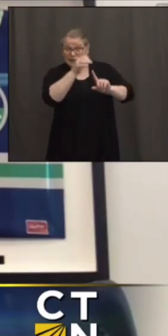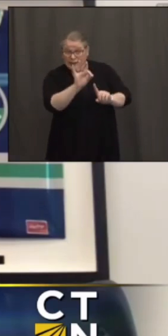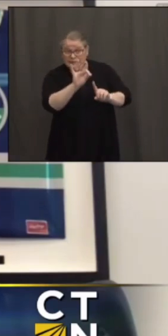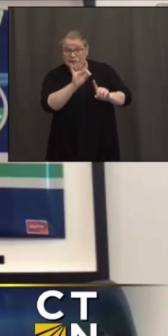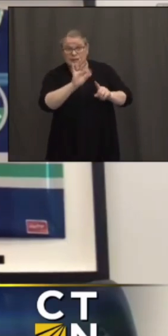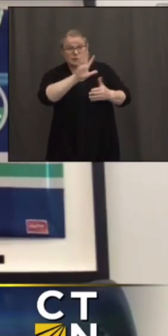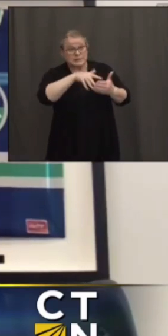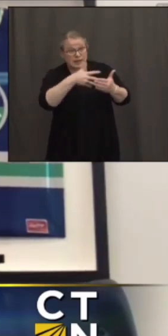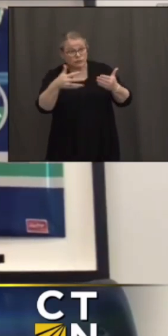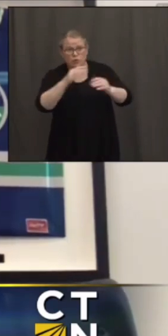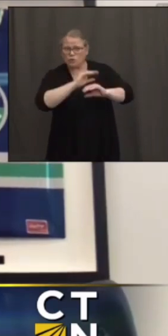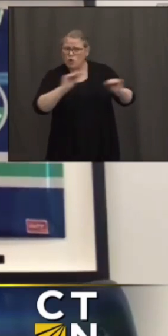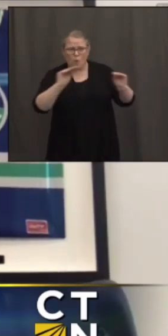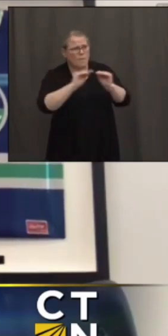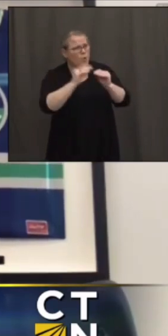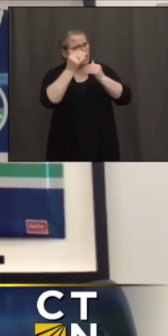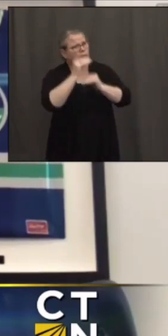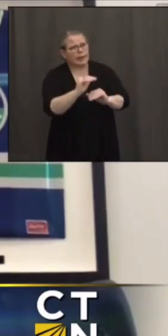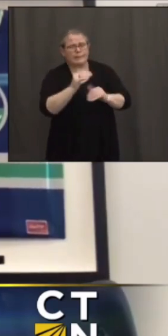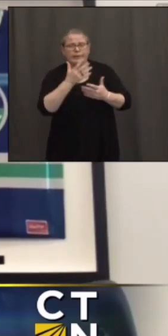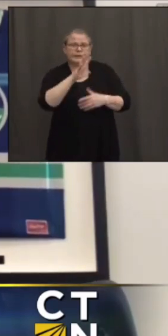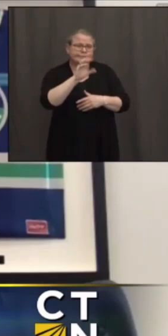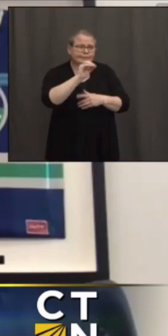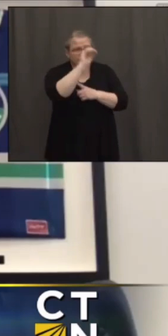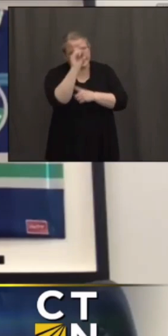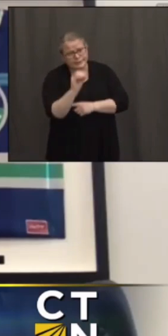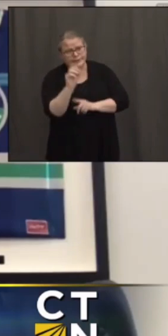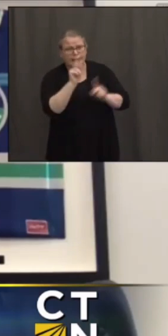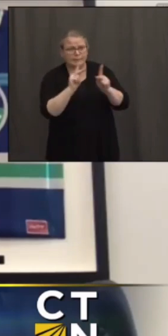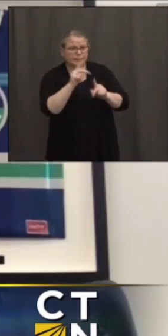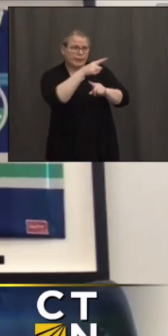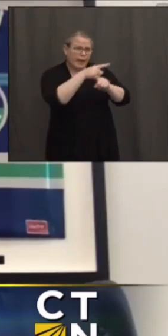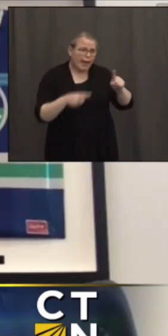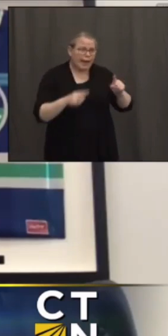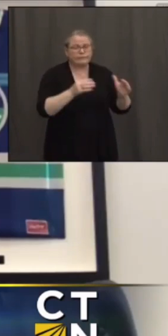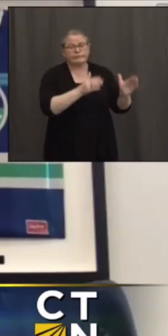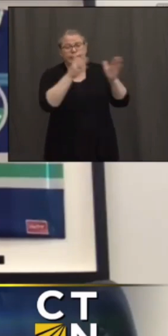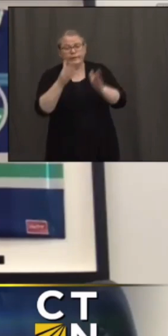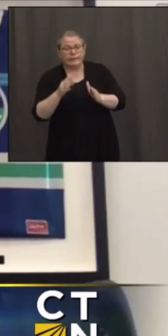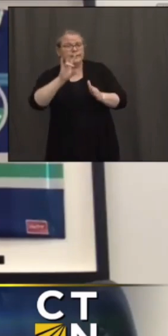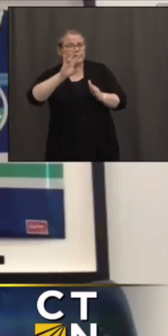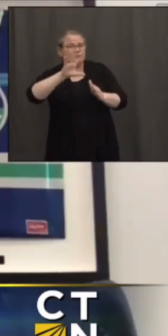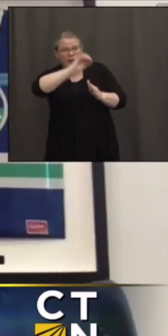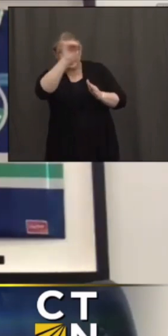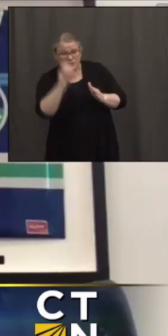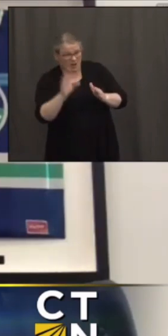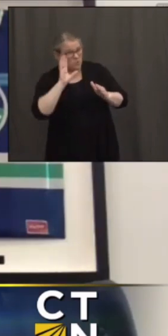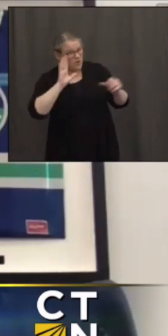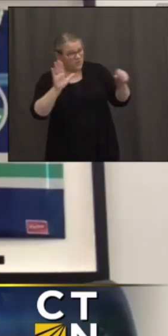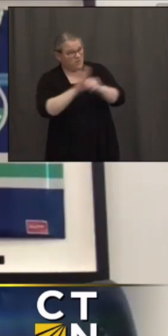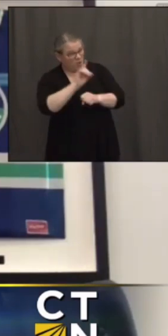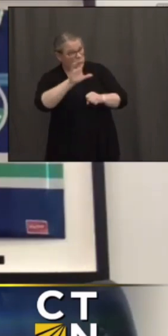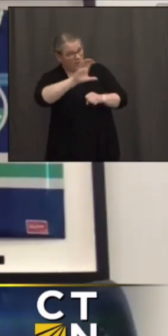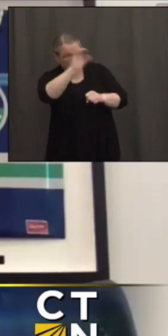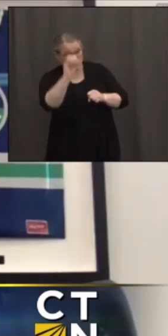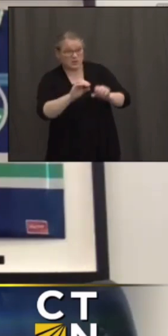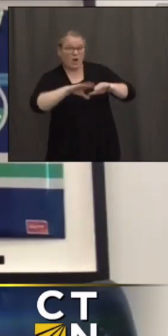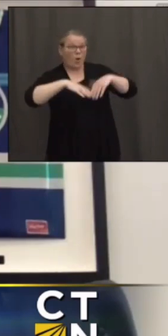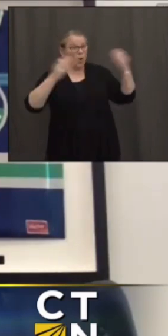50% capacity, 75% capacity. It'll be capacity? Yeah, there'll be some areas that